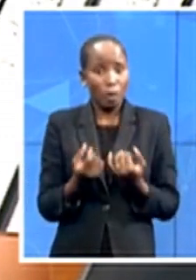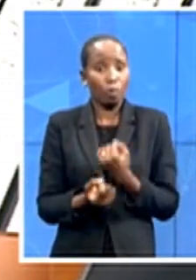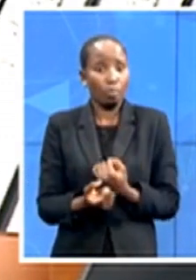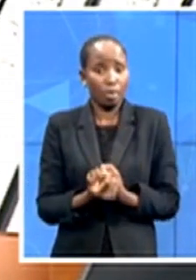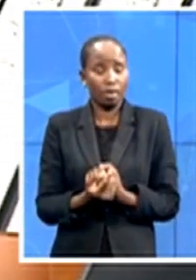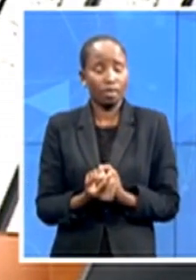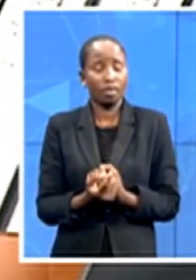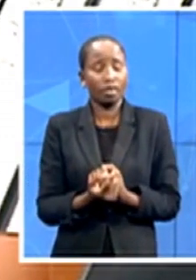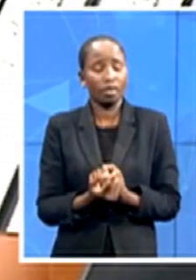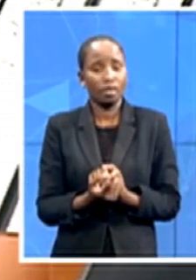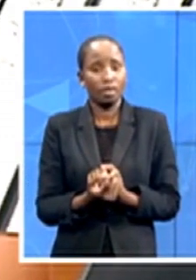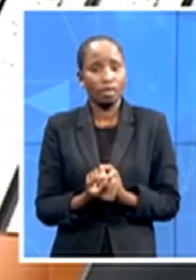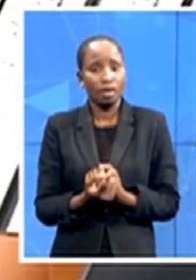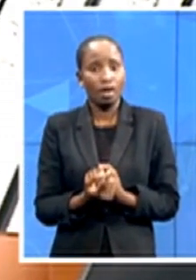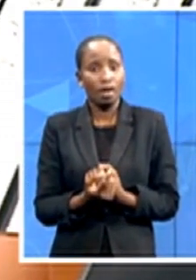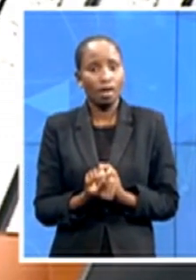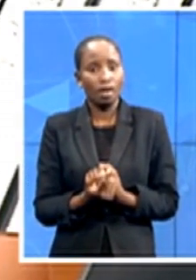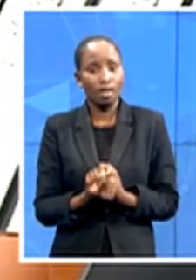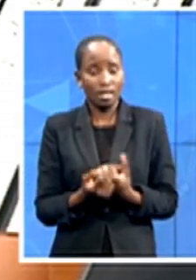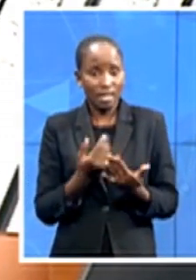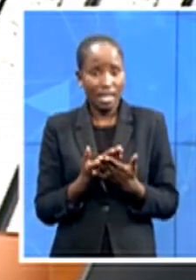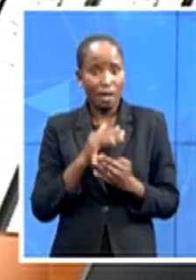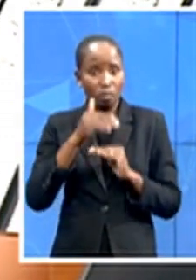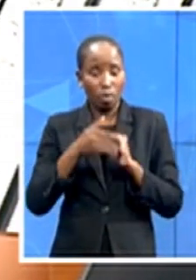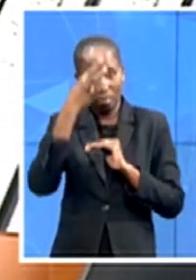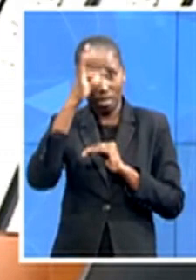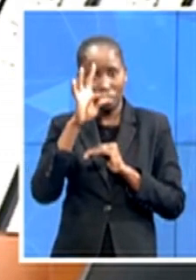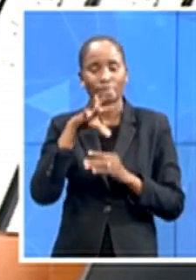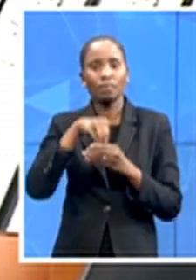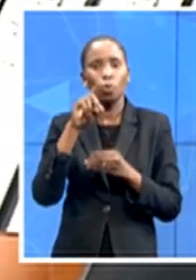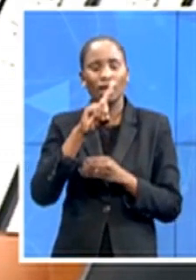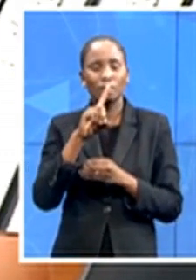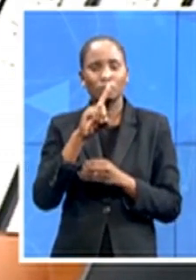involves the professionalization of the public service.